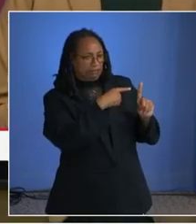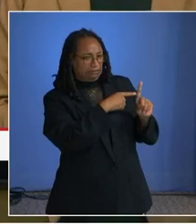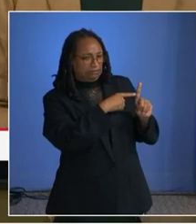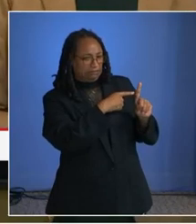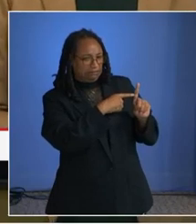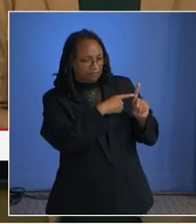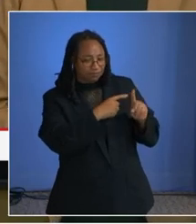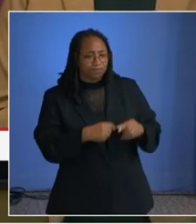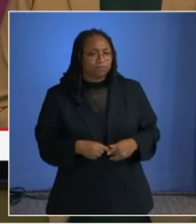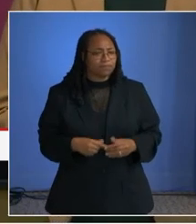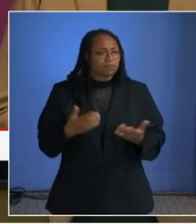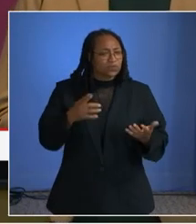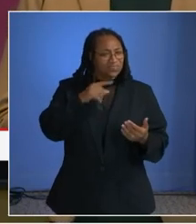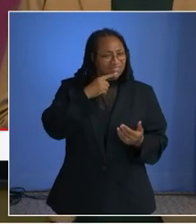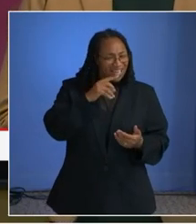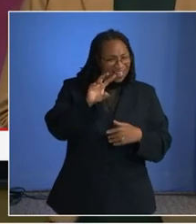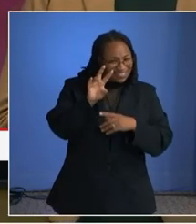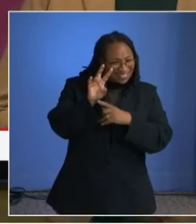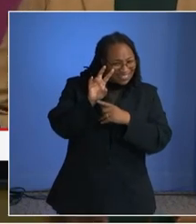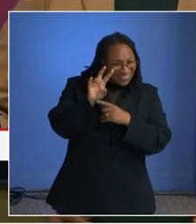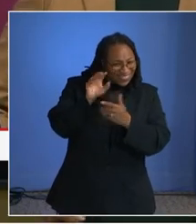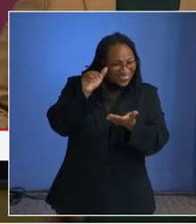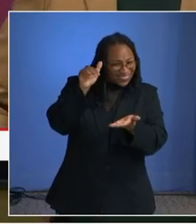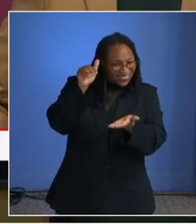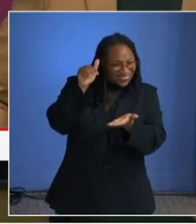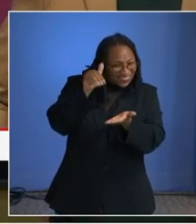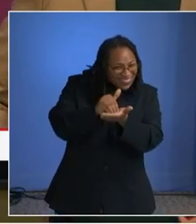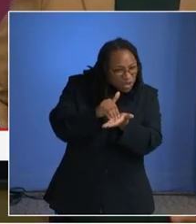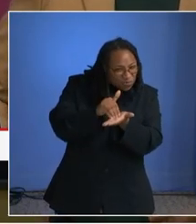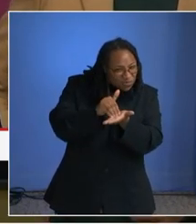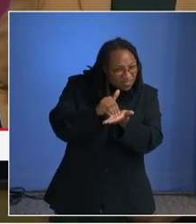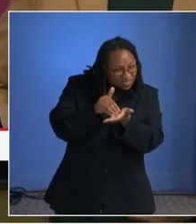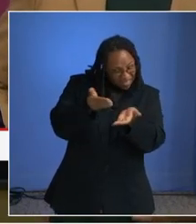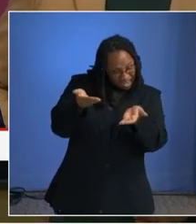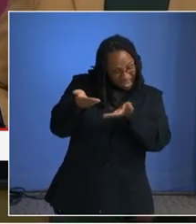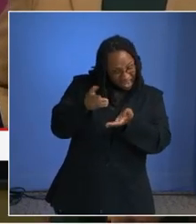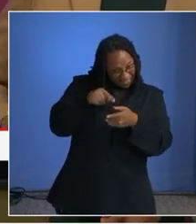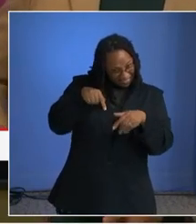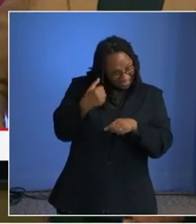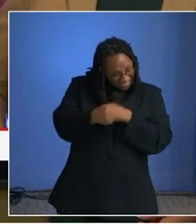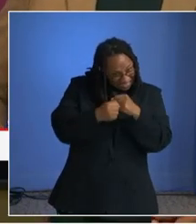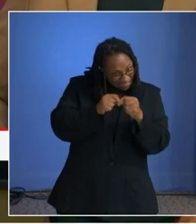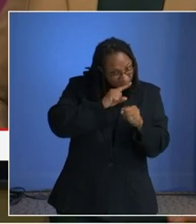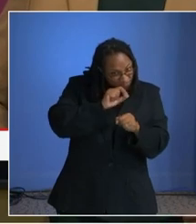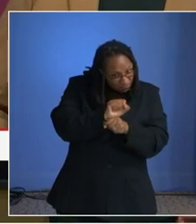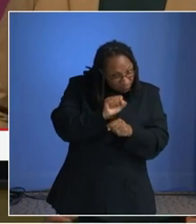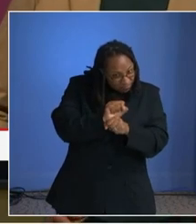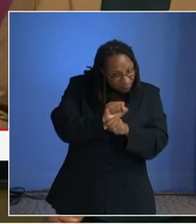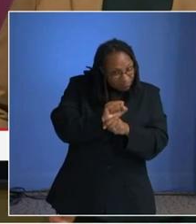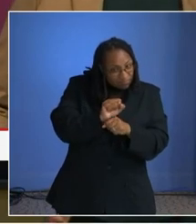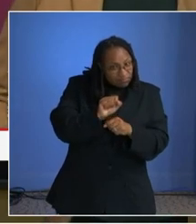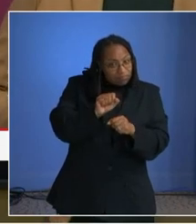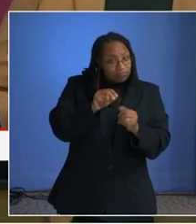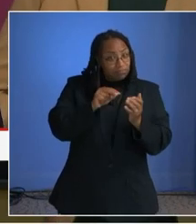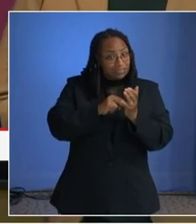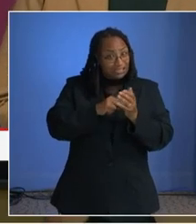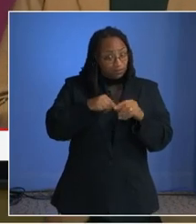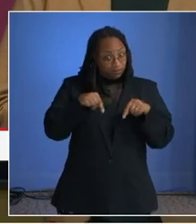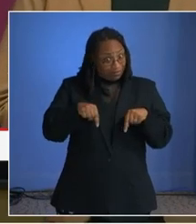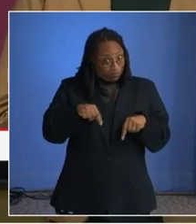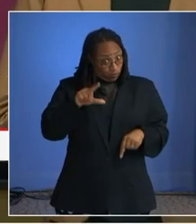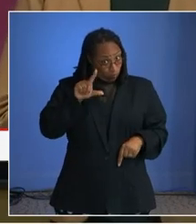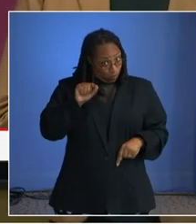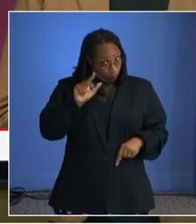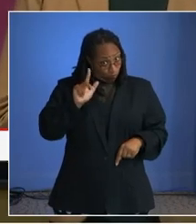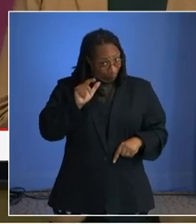this calendar year. Do you have for 2023. Keep in mind that that number does include temporary hires, and so